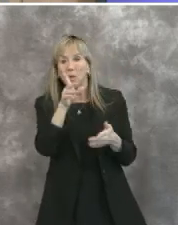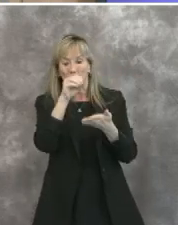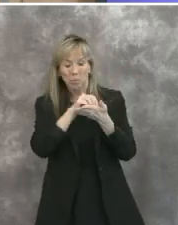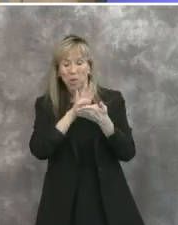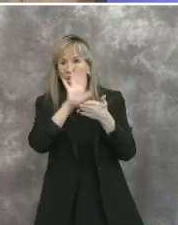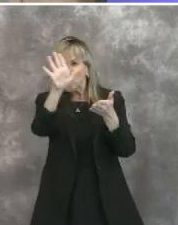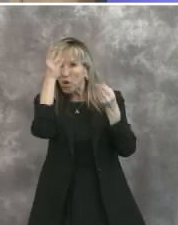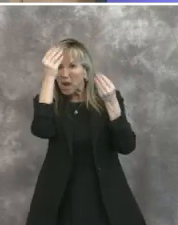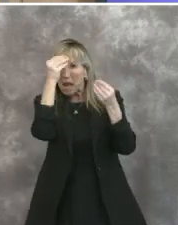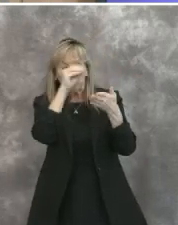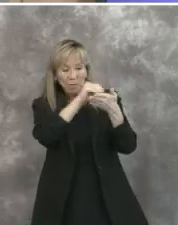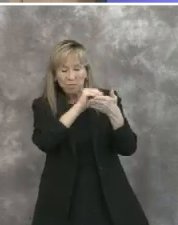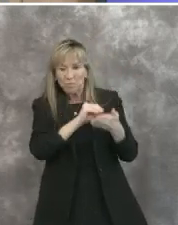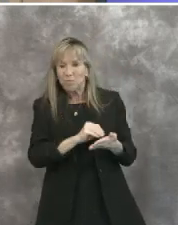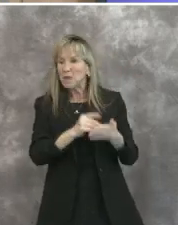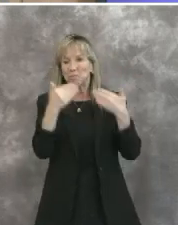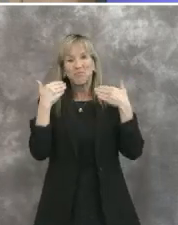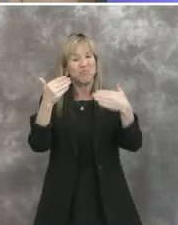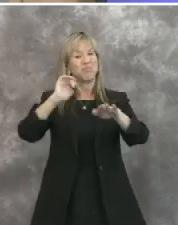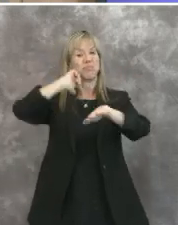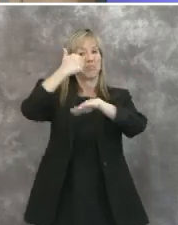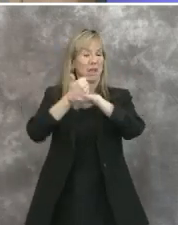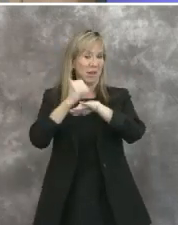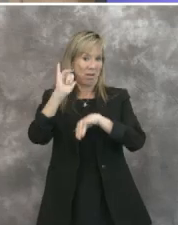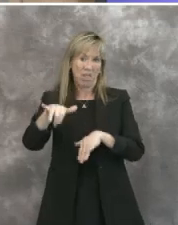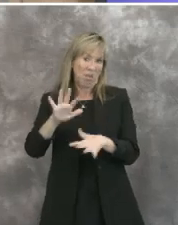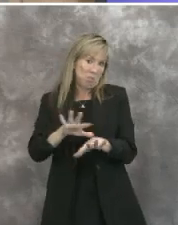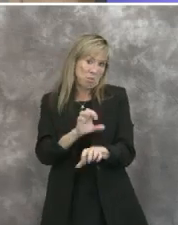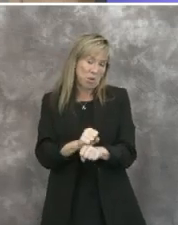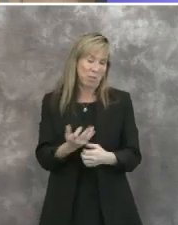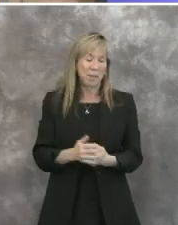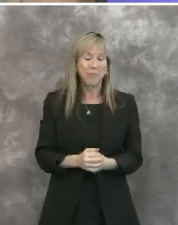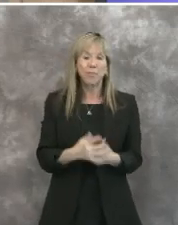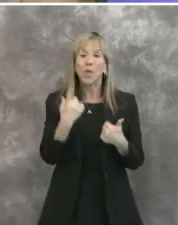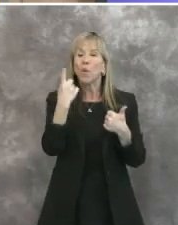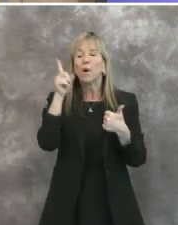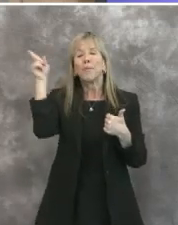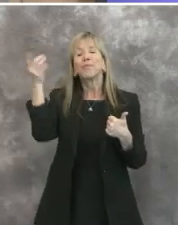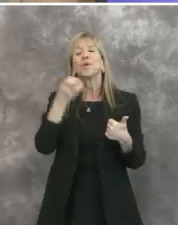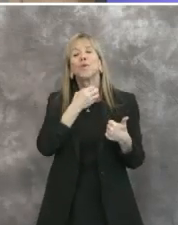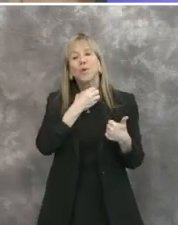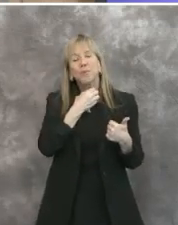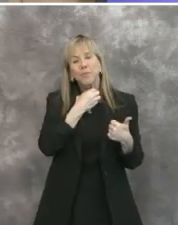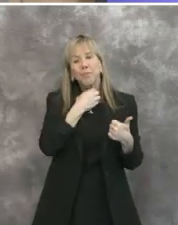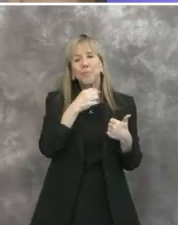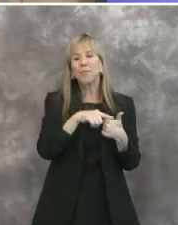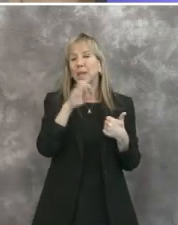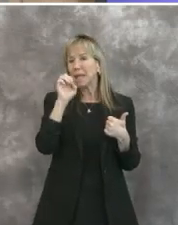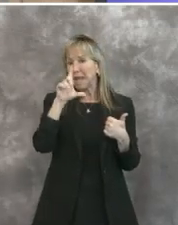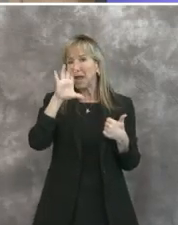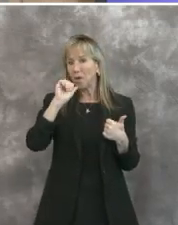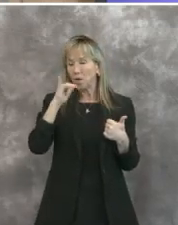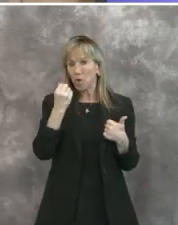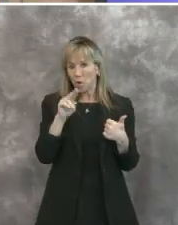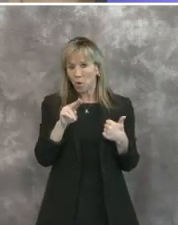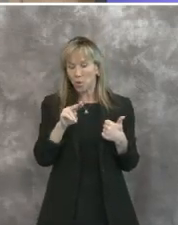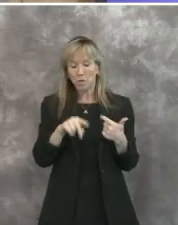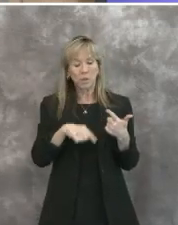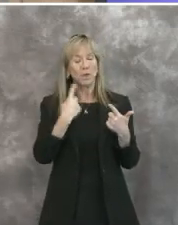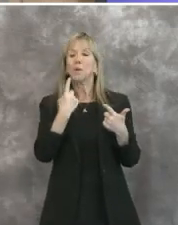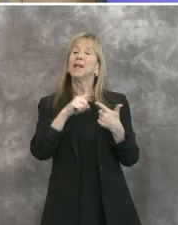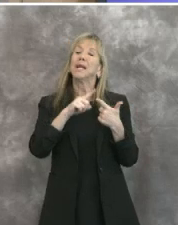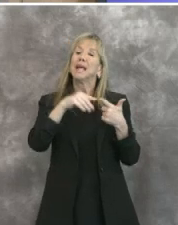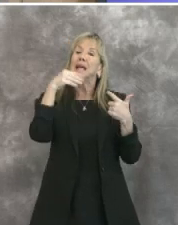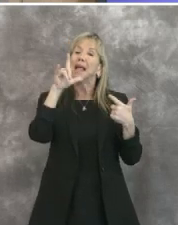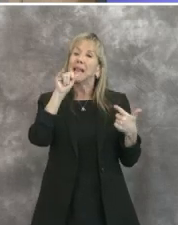try to schedule an appointment. The 3 initial locations we have will be at Grossmont College in El Cajon, the county's North Inland Live Well